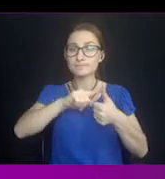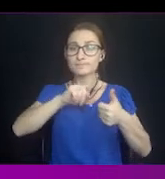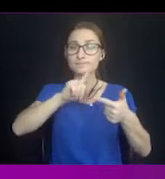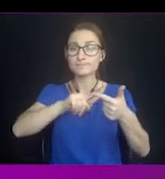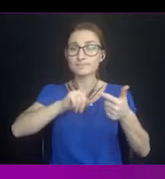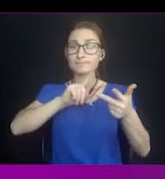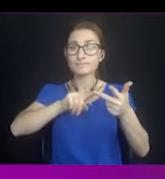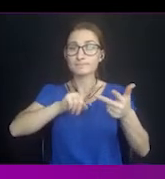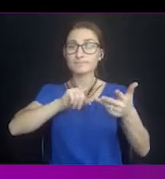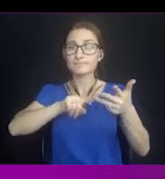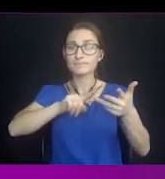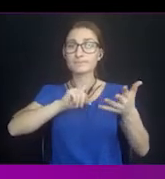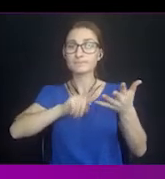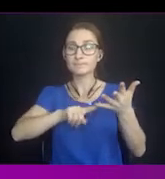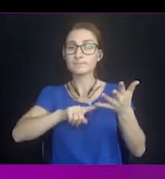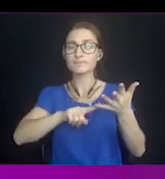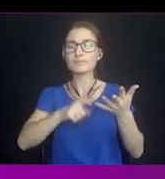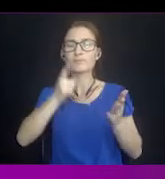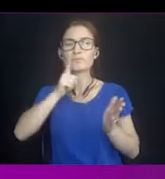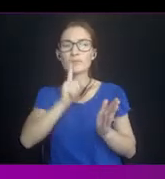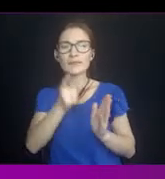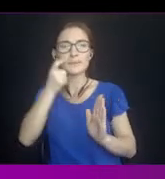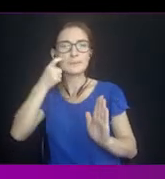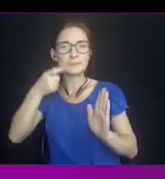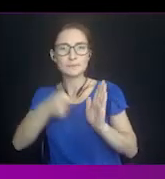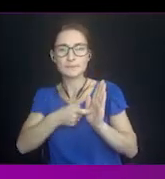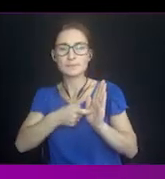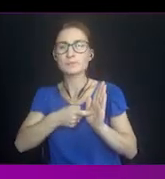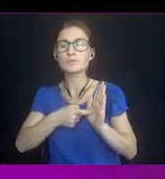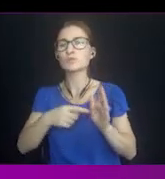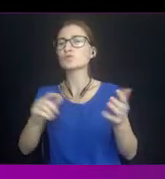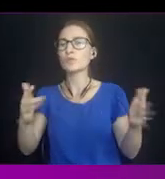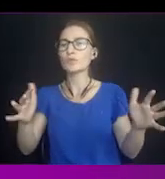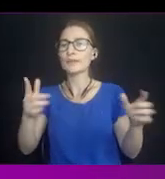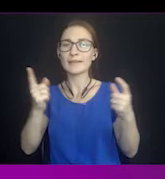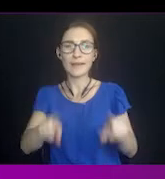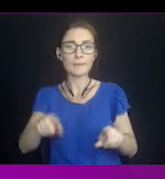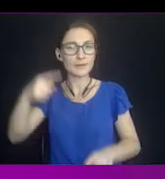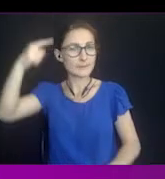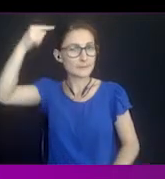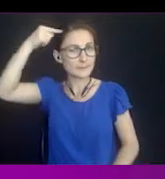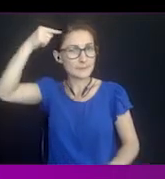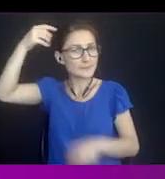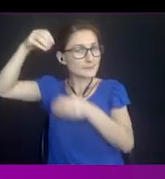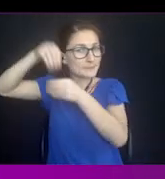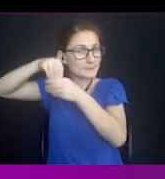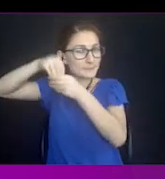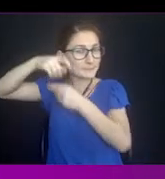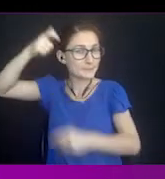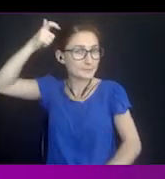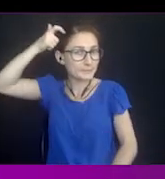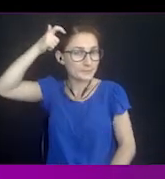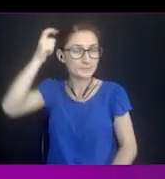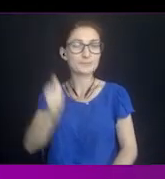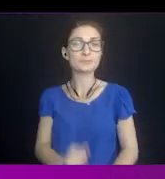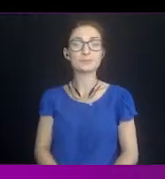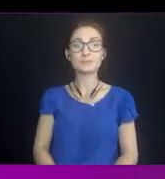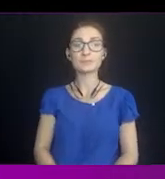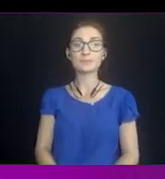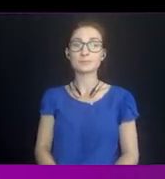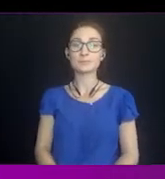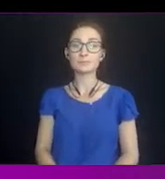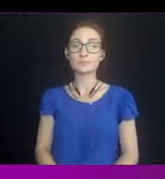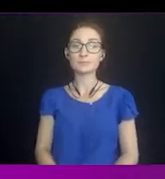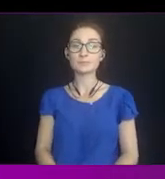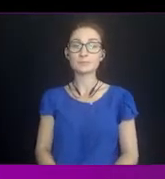people go through each of these 5 points or more recognitions of what is already happening in their brain.